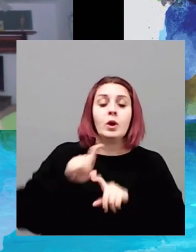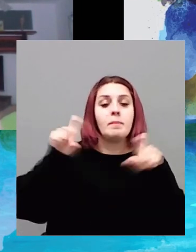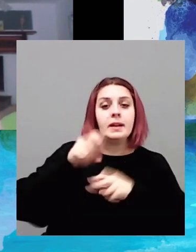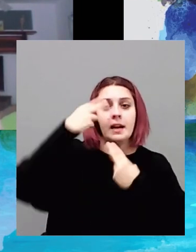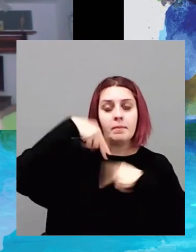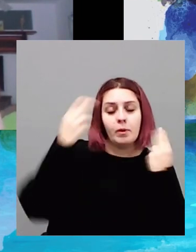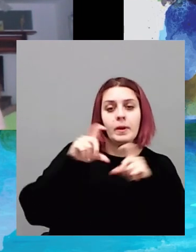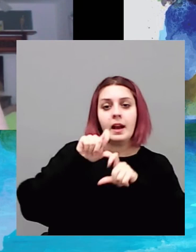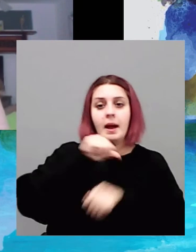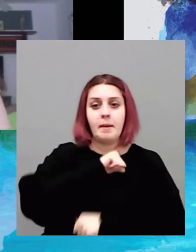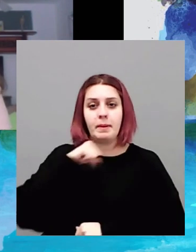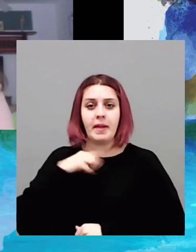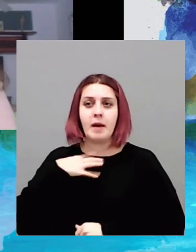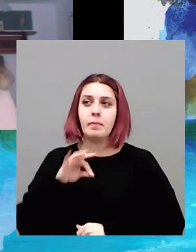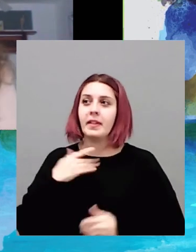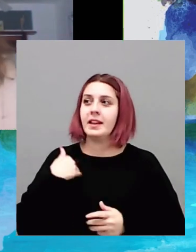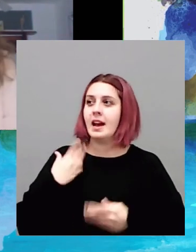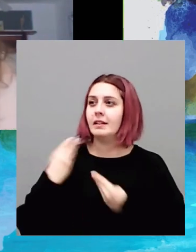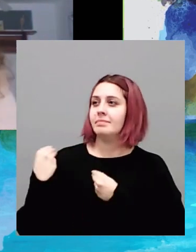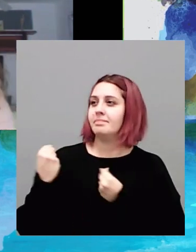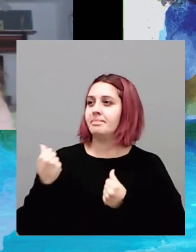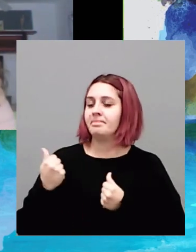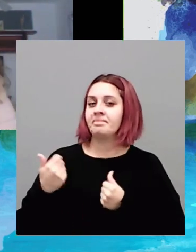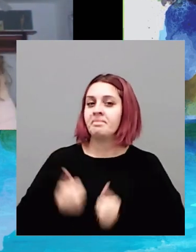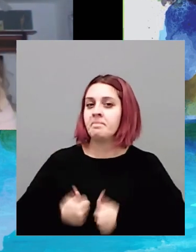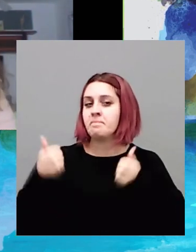and private sector, regarding accessibility?